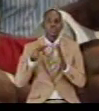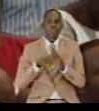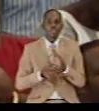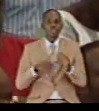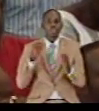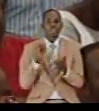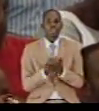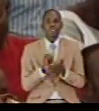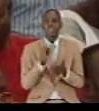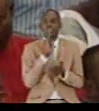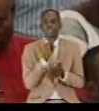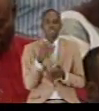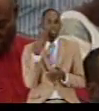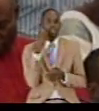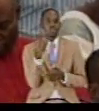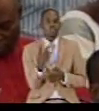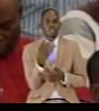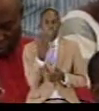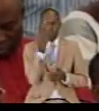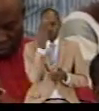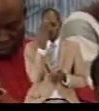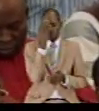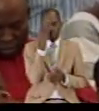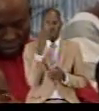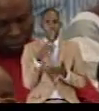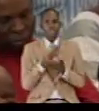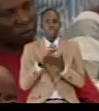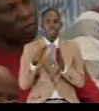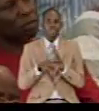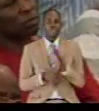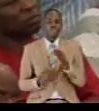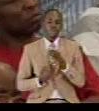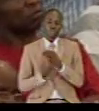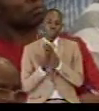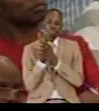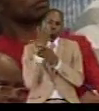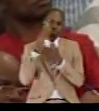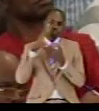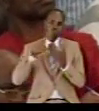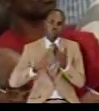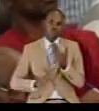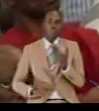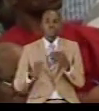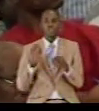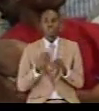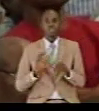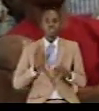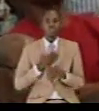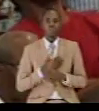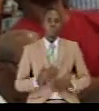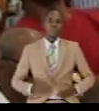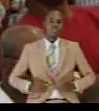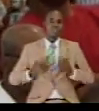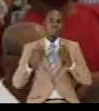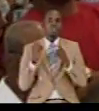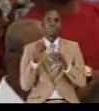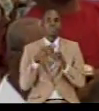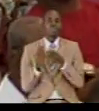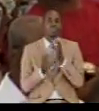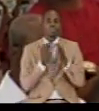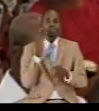Righteousness that is seen and known. Righteousness overflowing in our lives in Jesus'